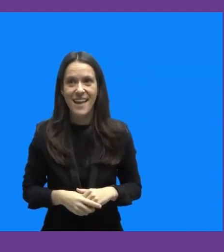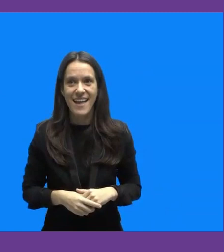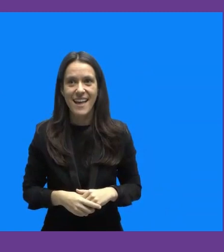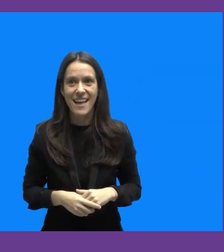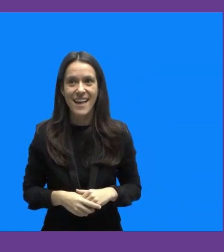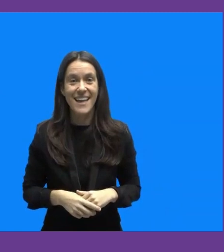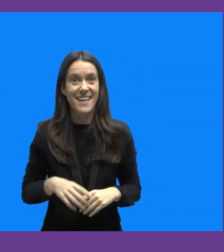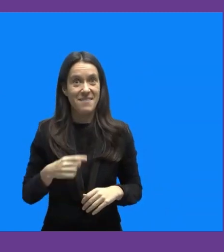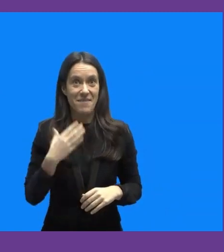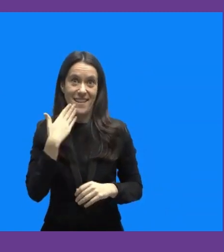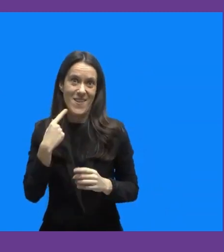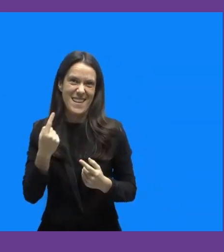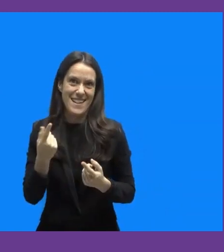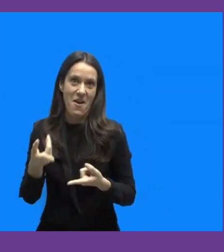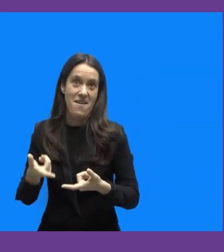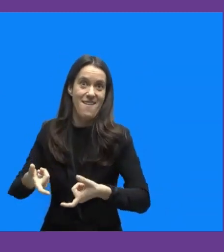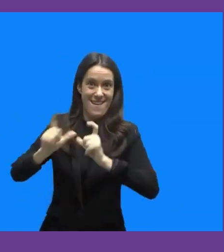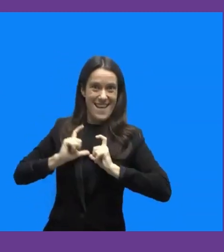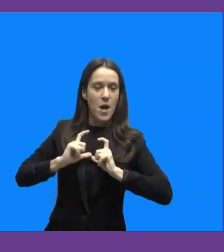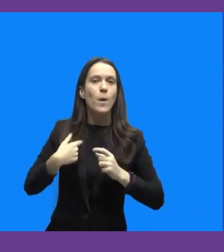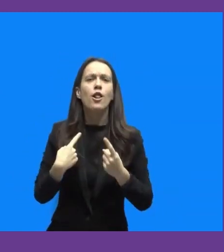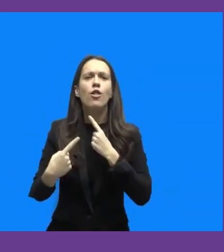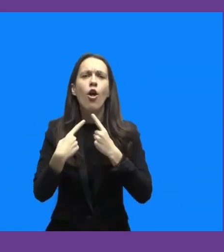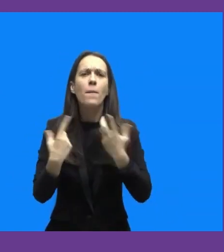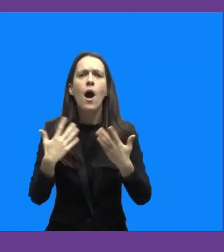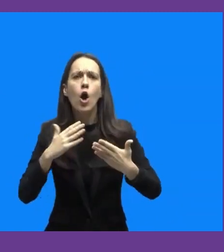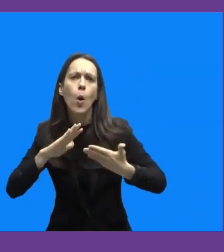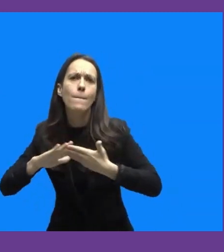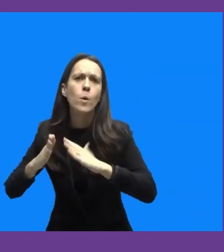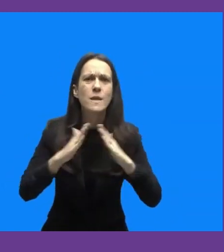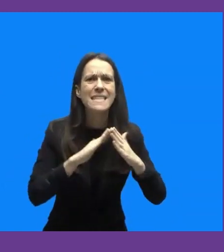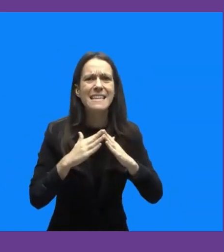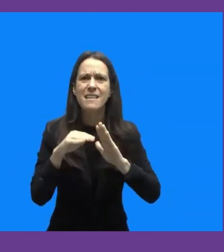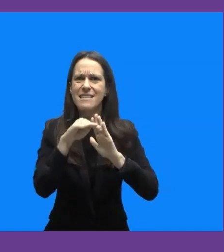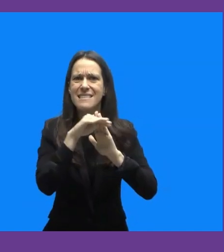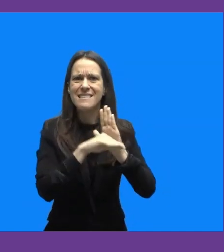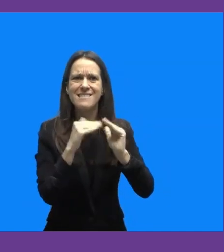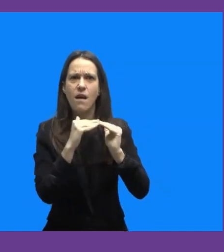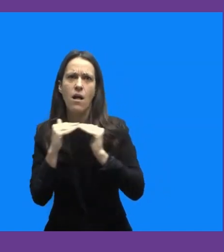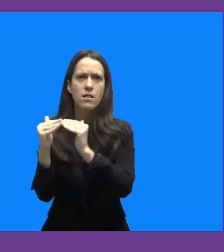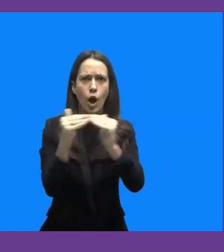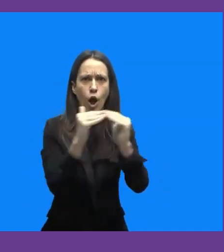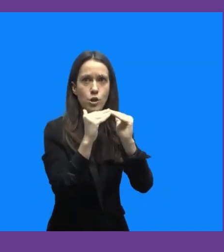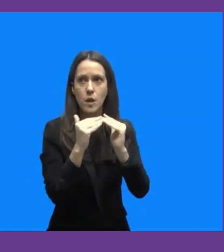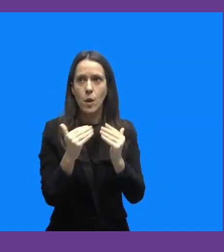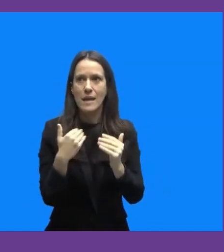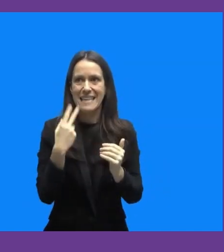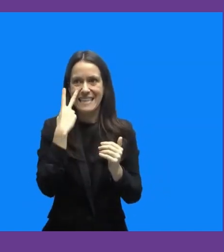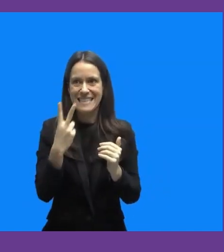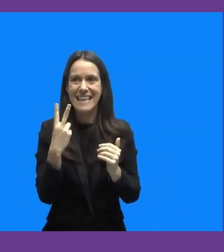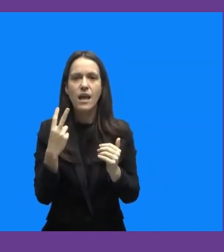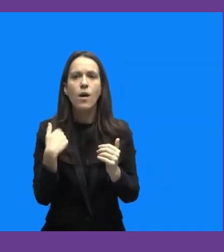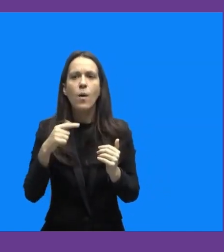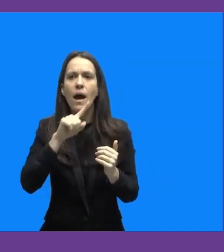talking about all this process of coming with the standards, and then we asked many universities, yours